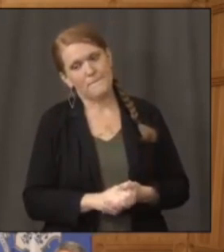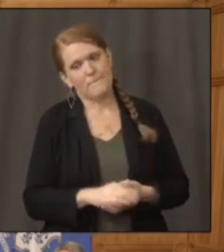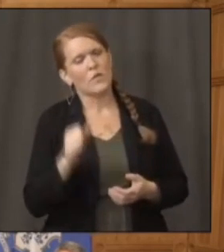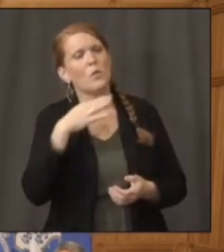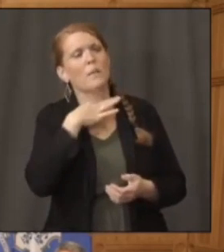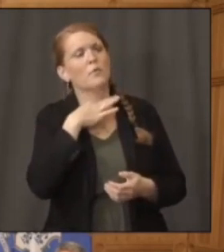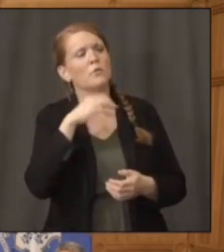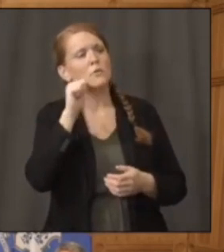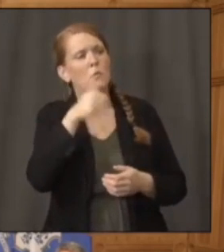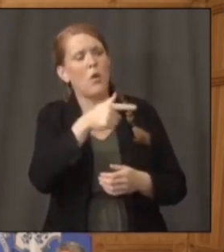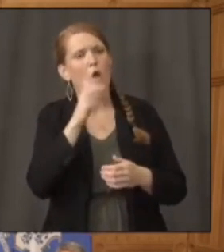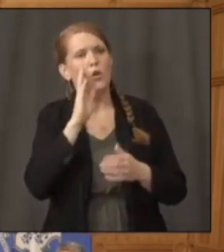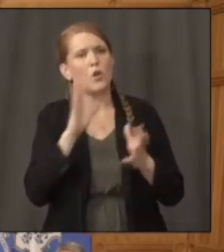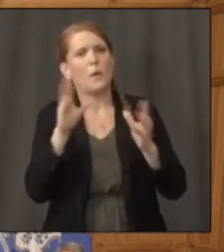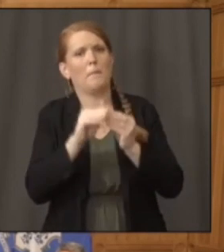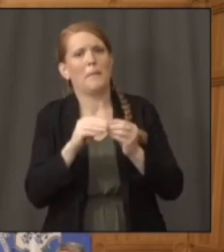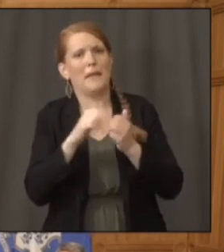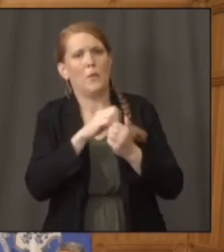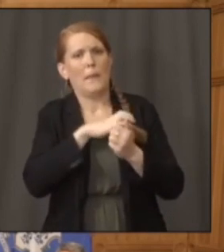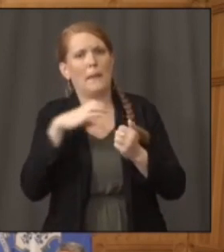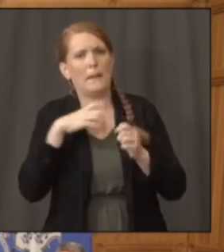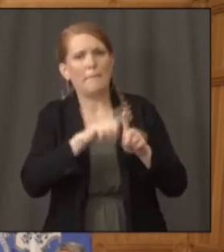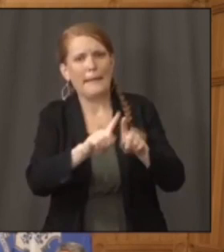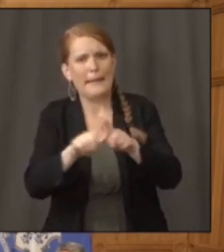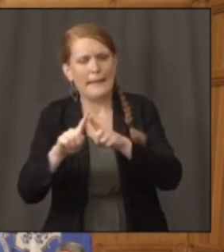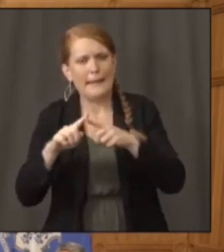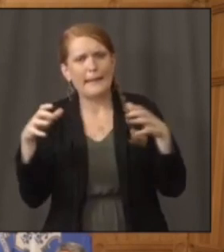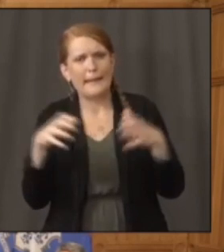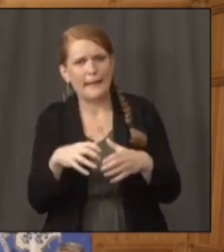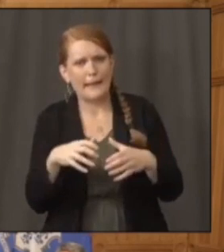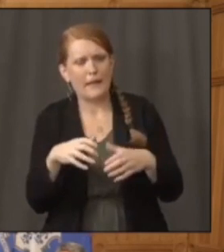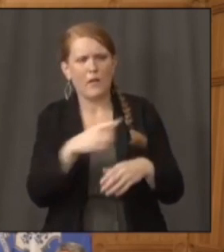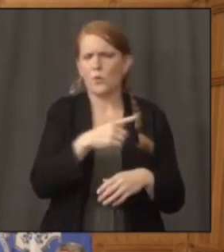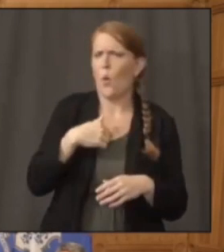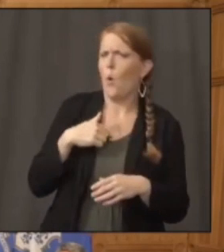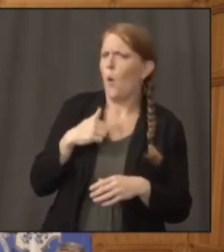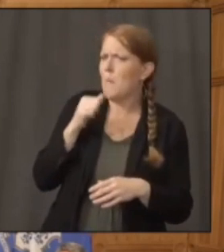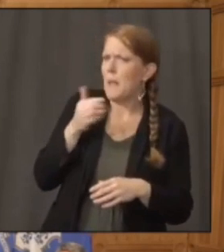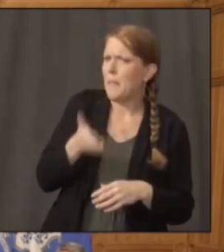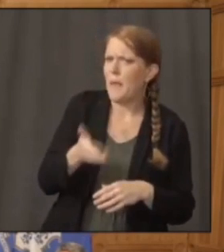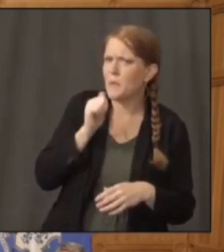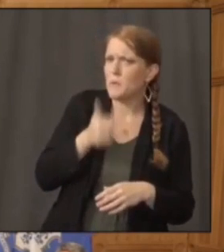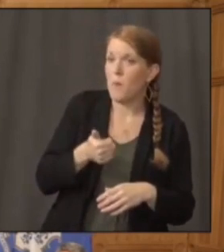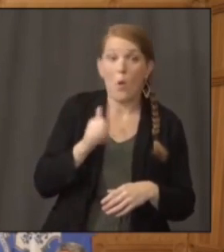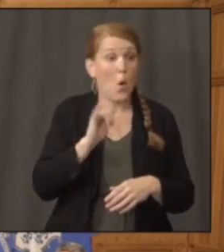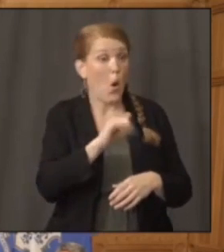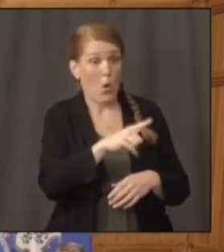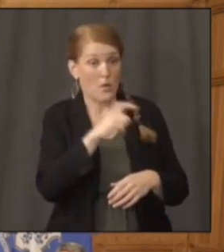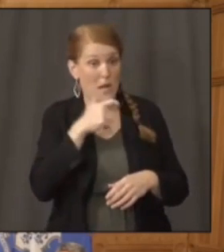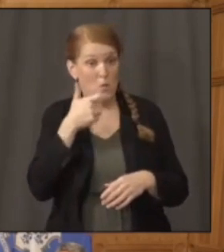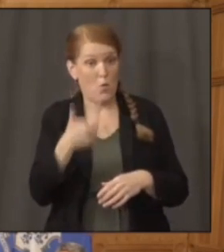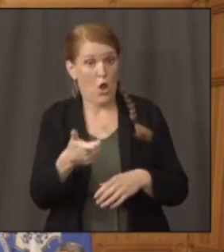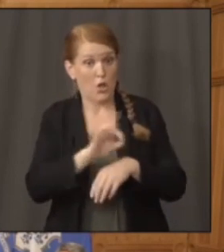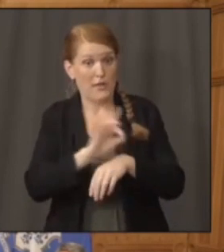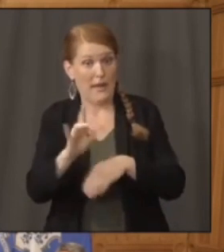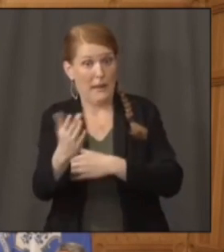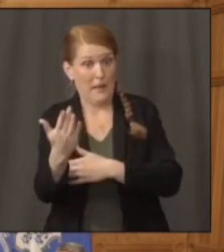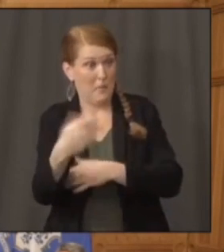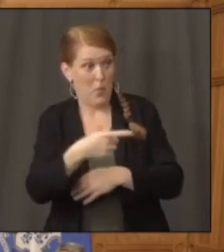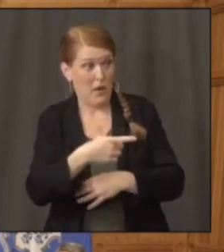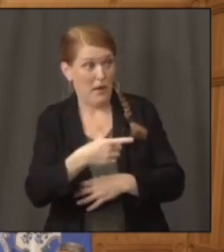tomorrow? No, I won't be there. You're going to see it. No, but it's all right. So you're not going to watch it at 8 o'clock in the